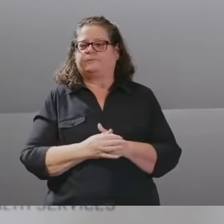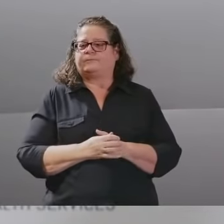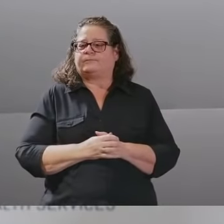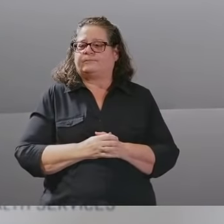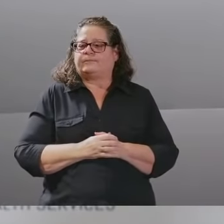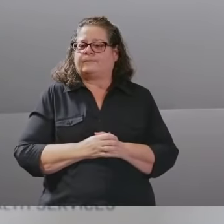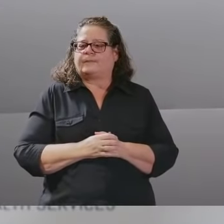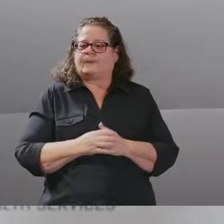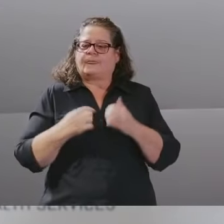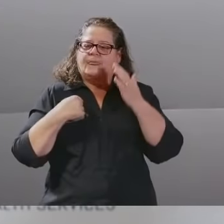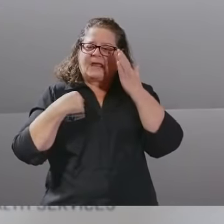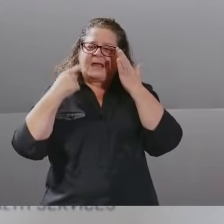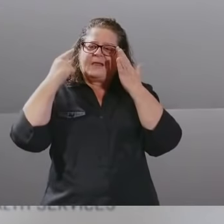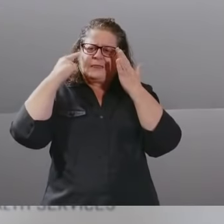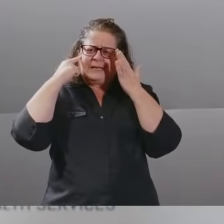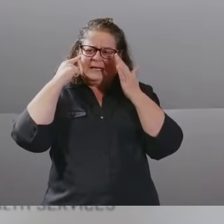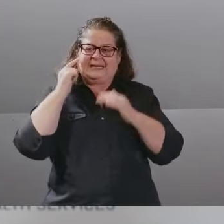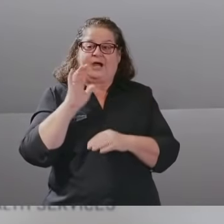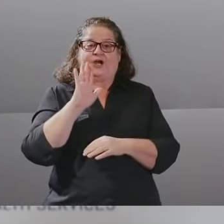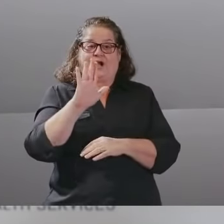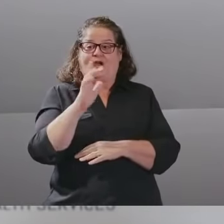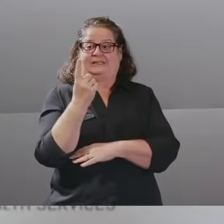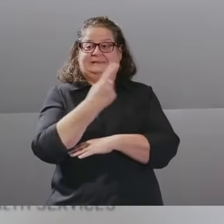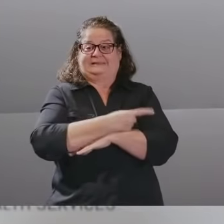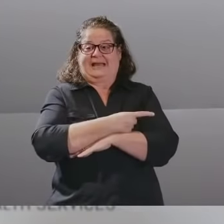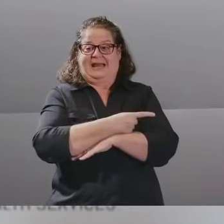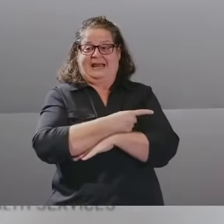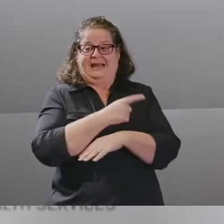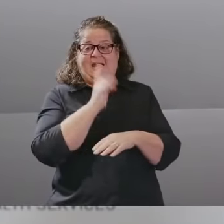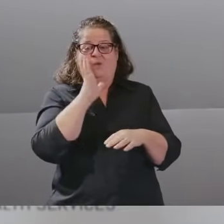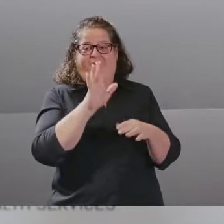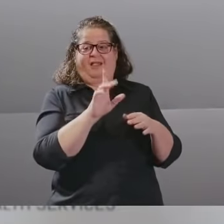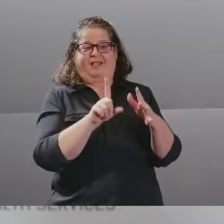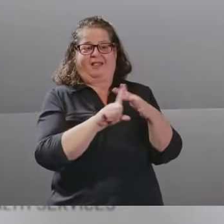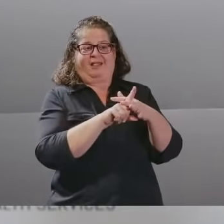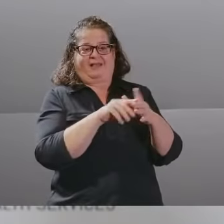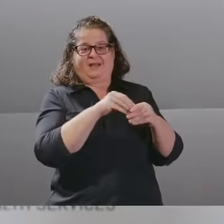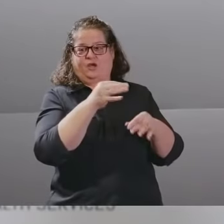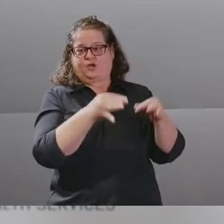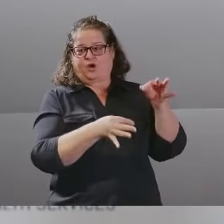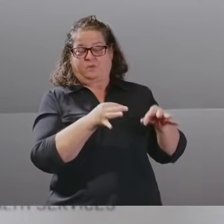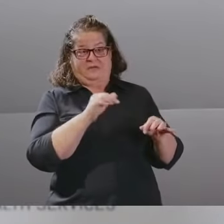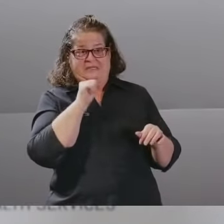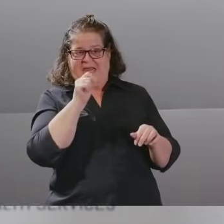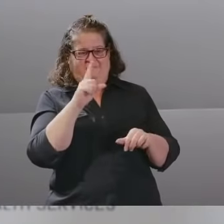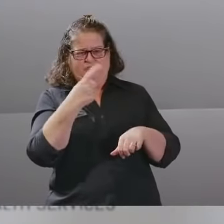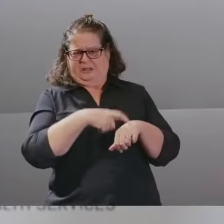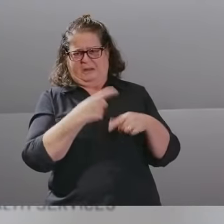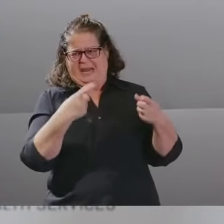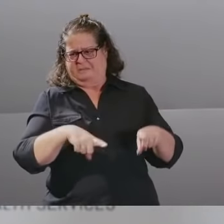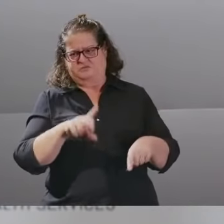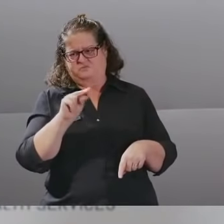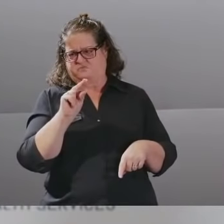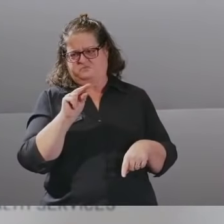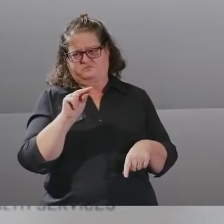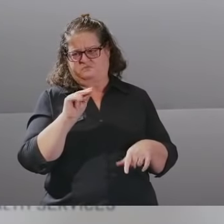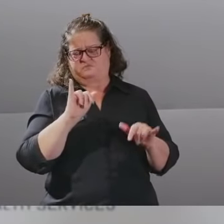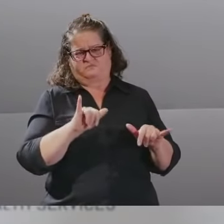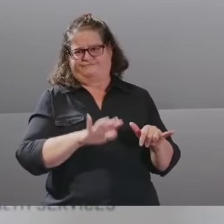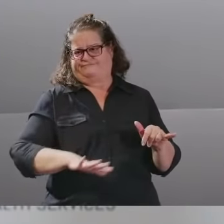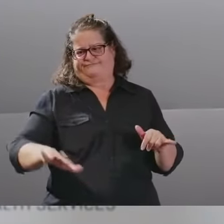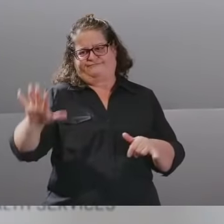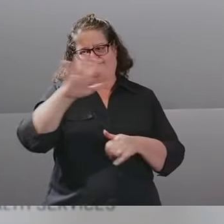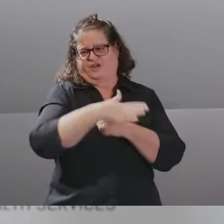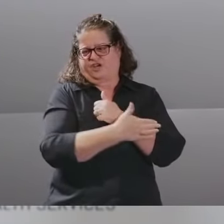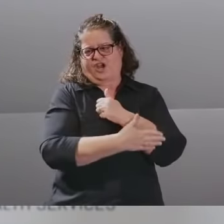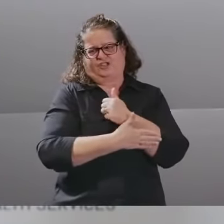you get your day in court. This isn't the first time this has happened in our country, and you get your day in court.